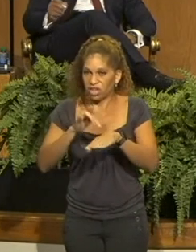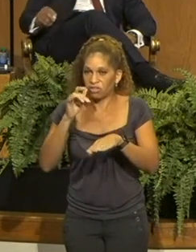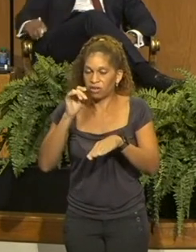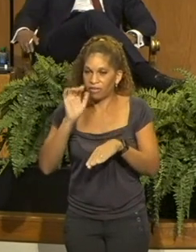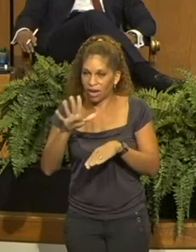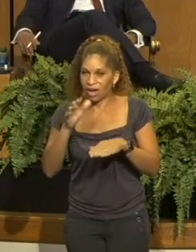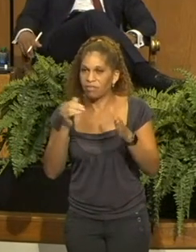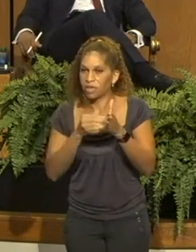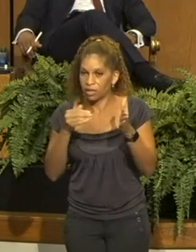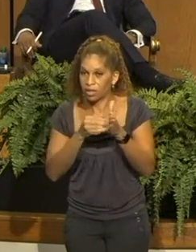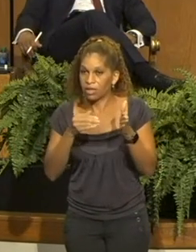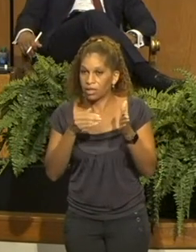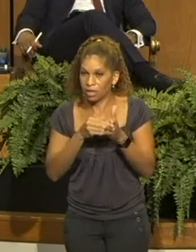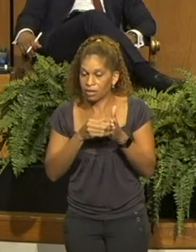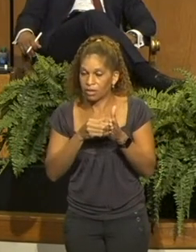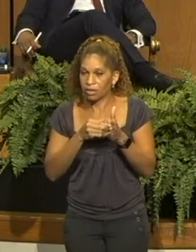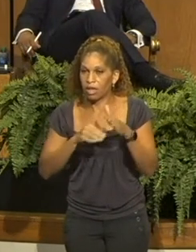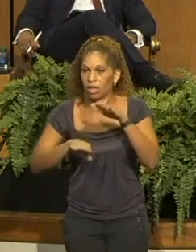million